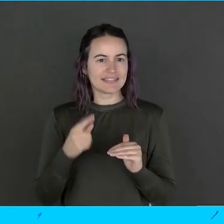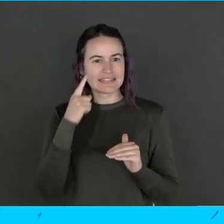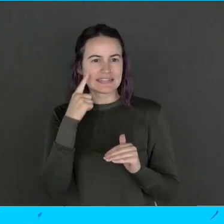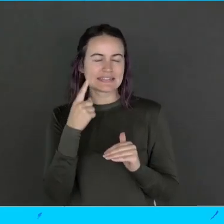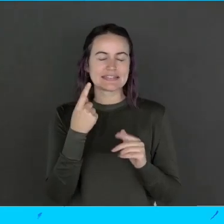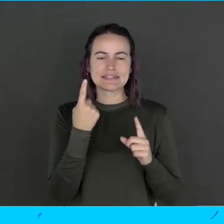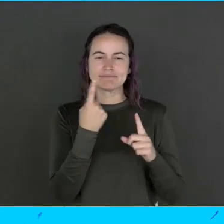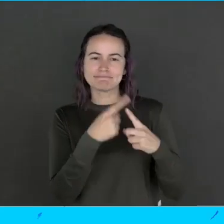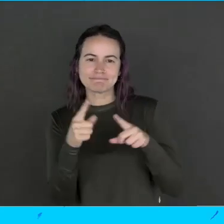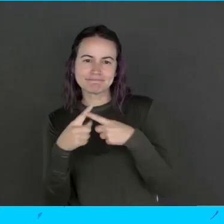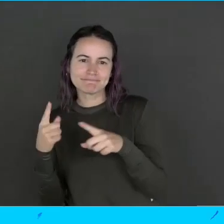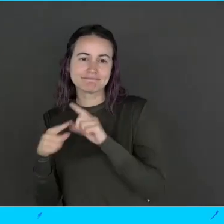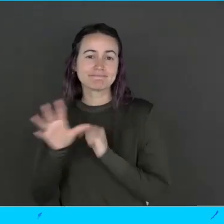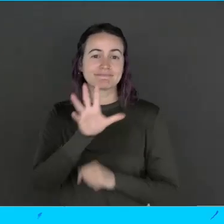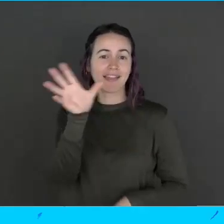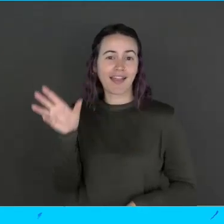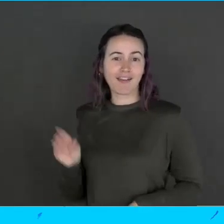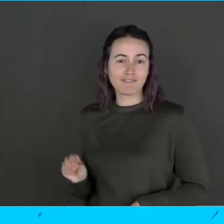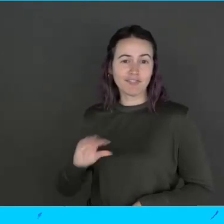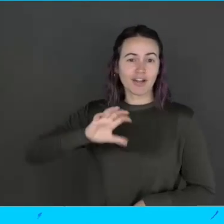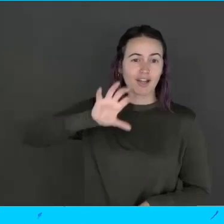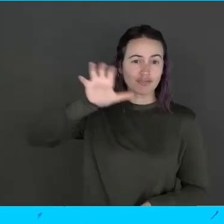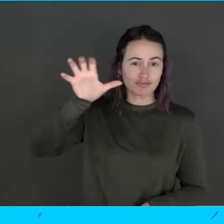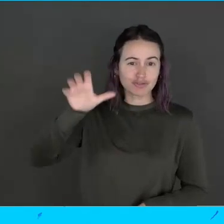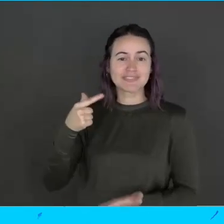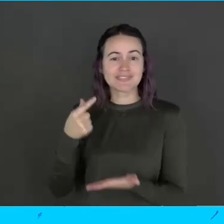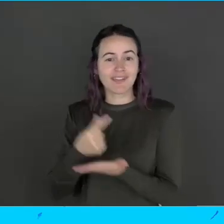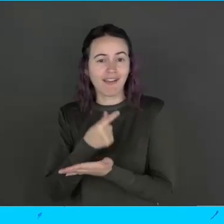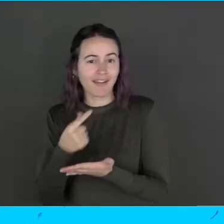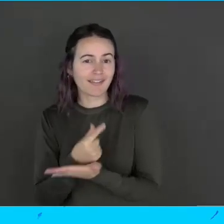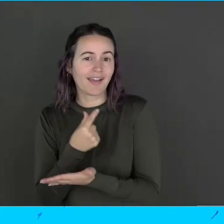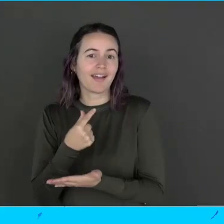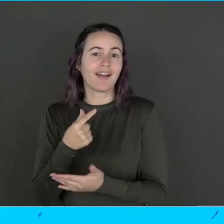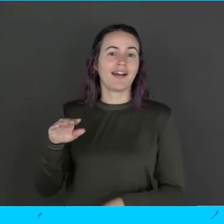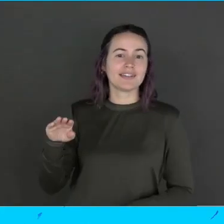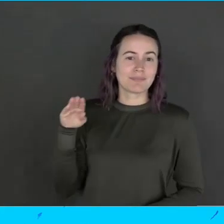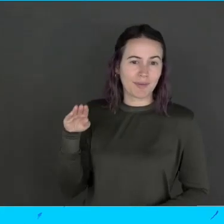African continent. So we're heading to Ghana and Zimbabwe. See you in an hour.